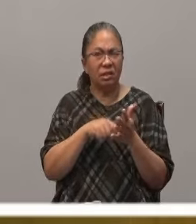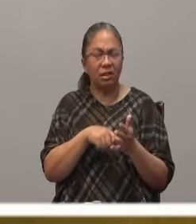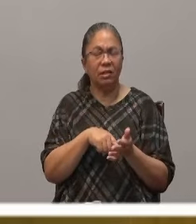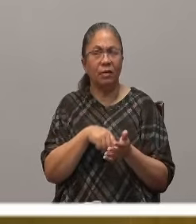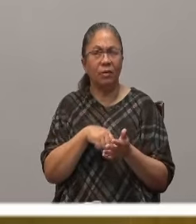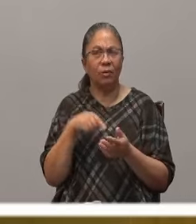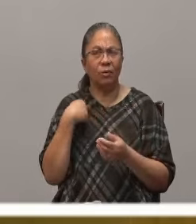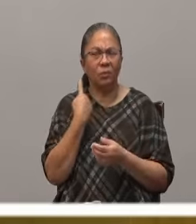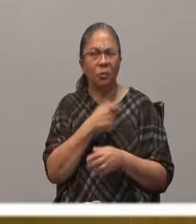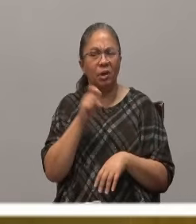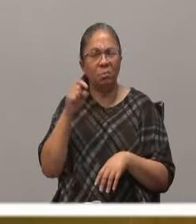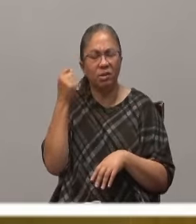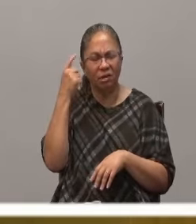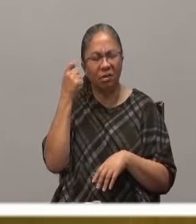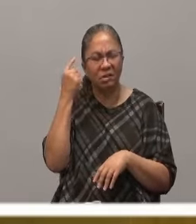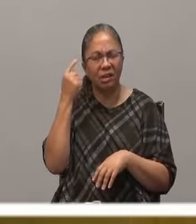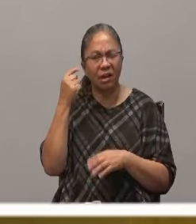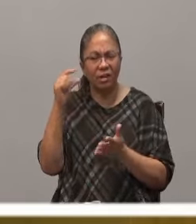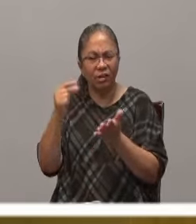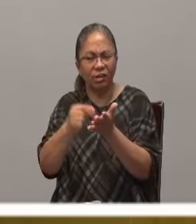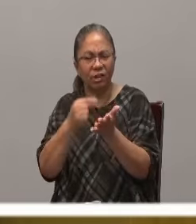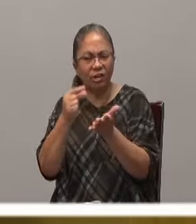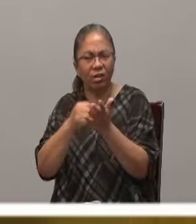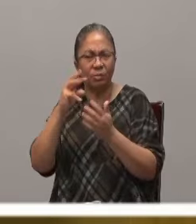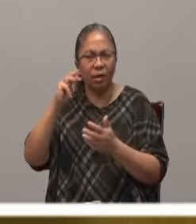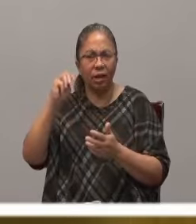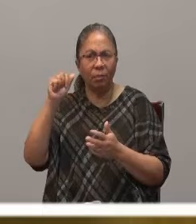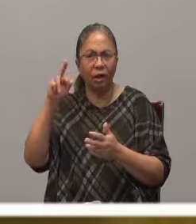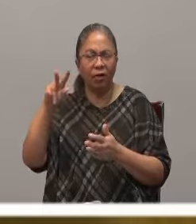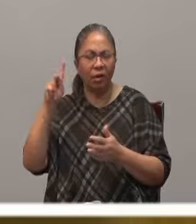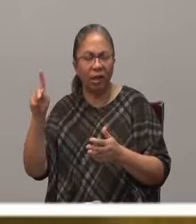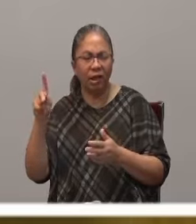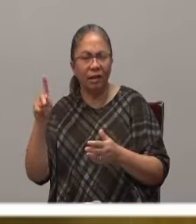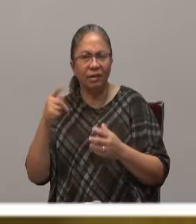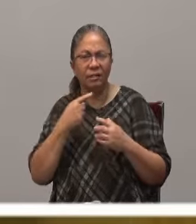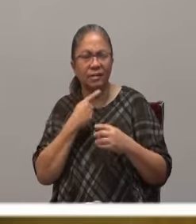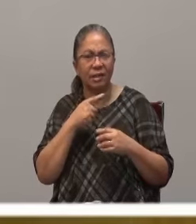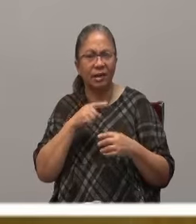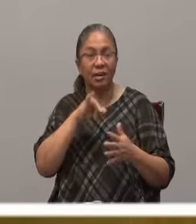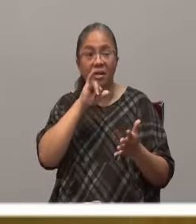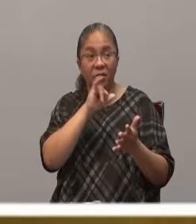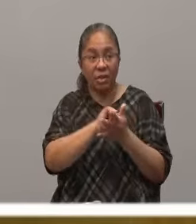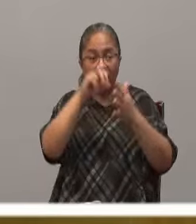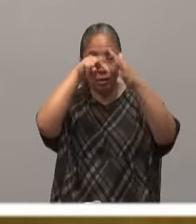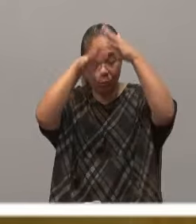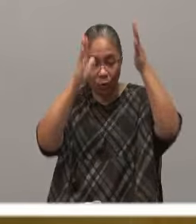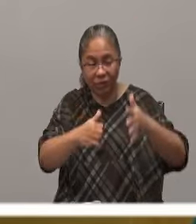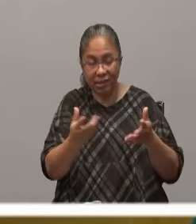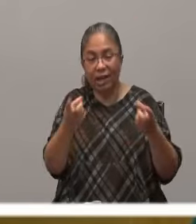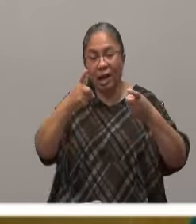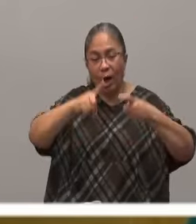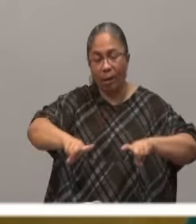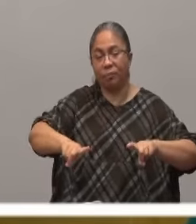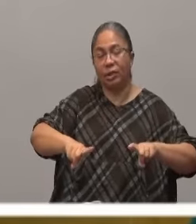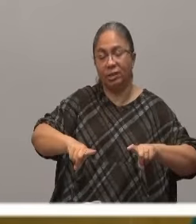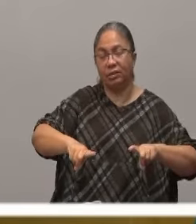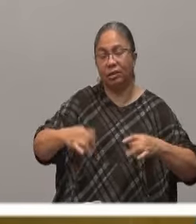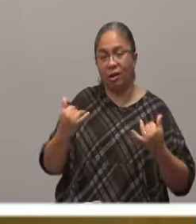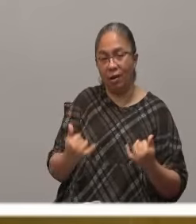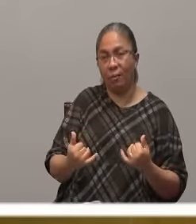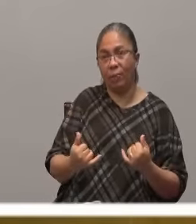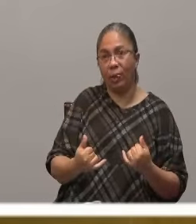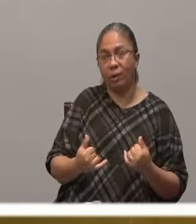to understand that Mark is saying that that prophecy is being fulfilled. A first century